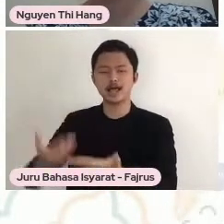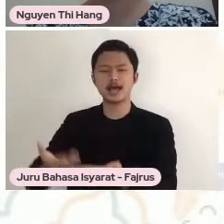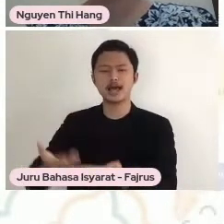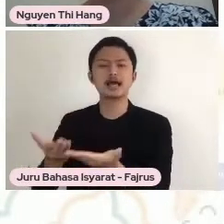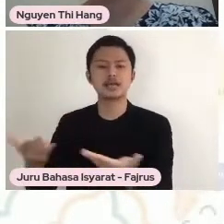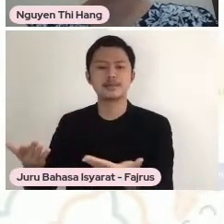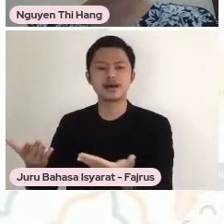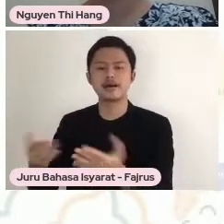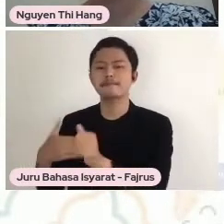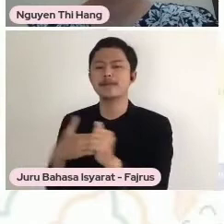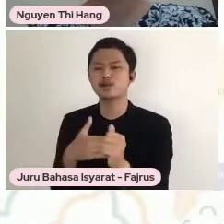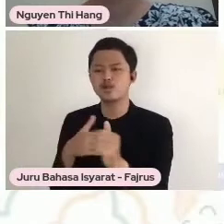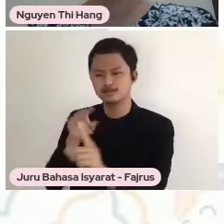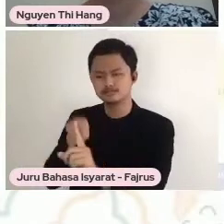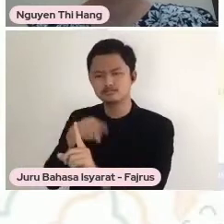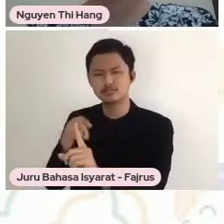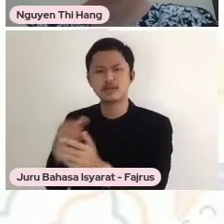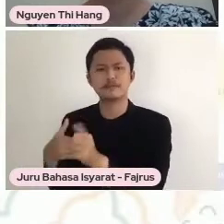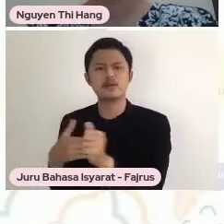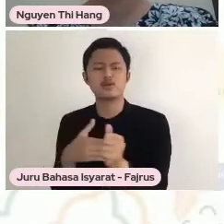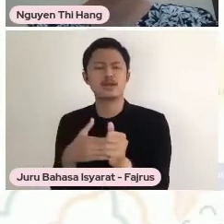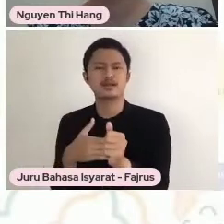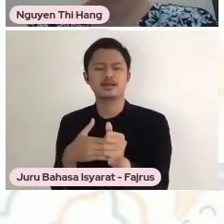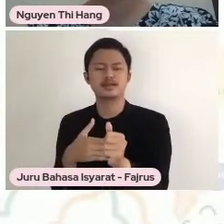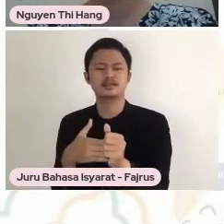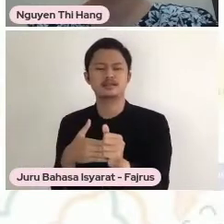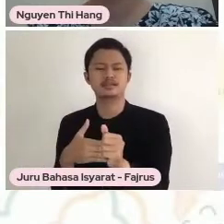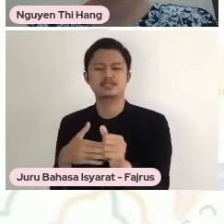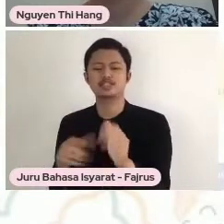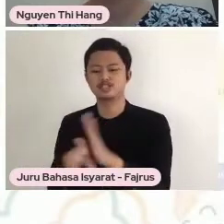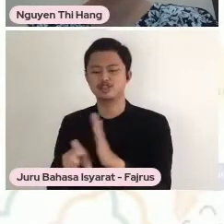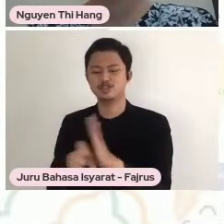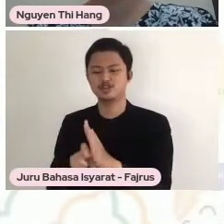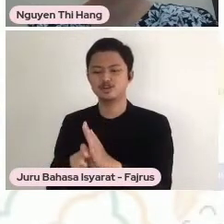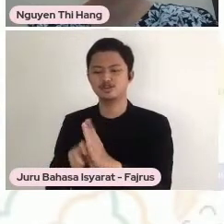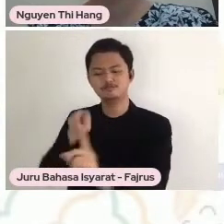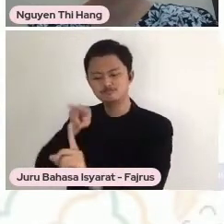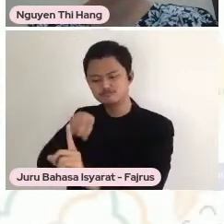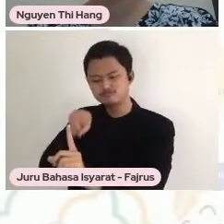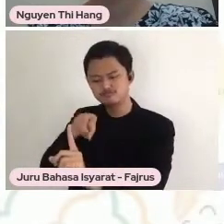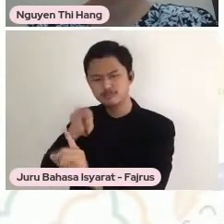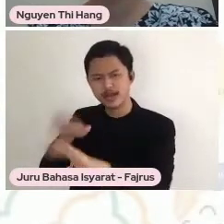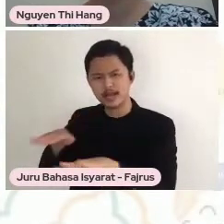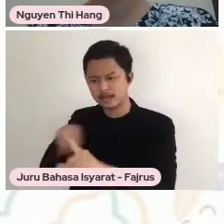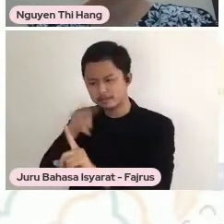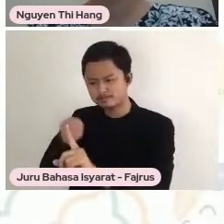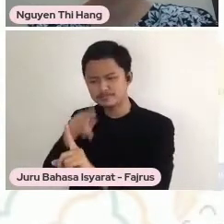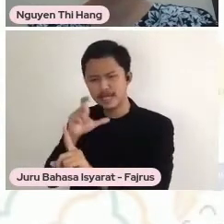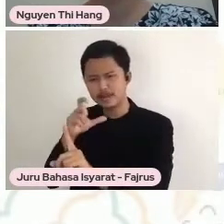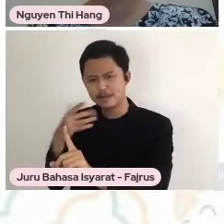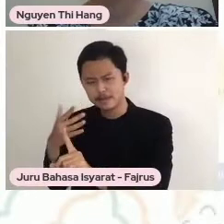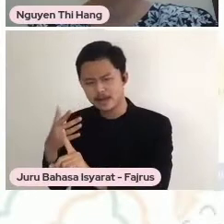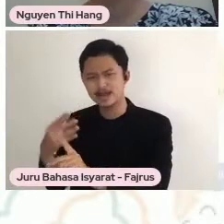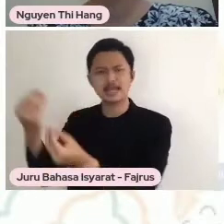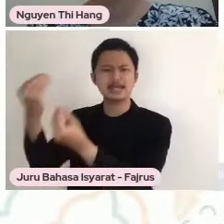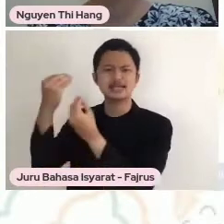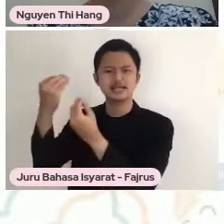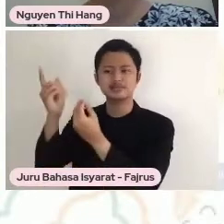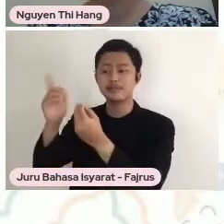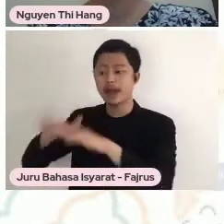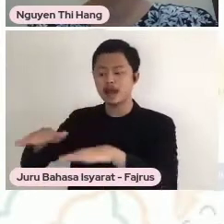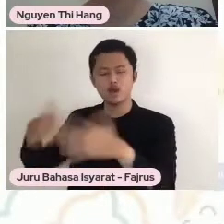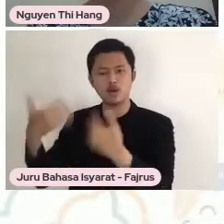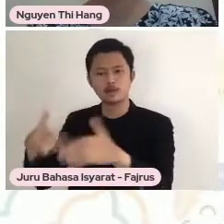ya atau panduan untuk melakukan supervisi terhadap anak-anaknya, karena anak-anak luar biasa ini rentan